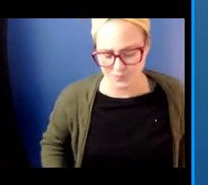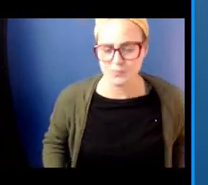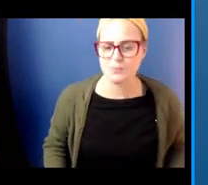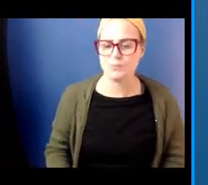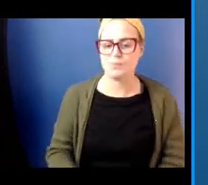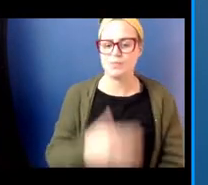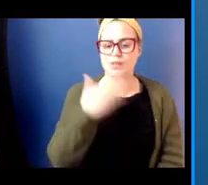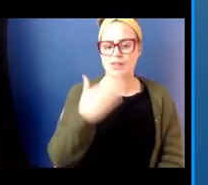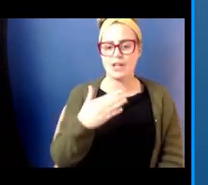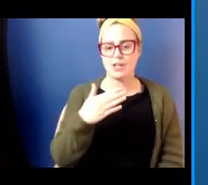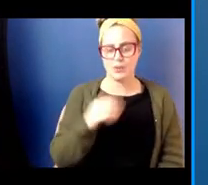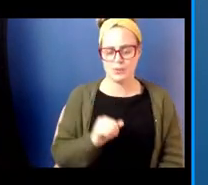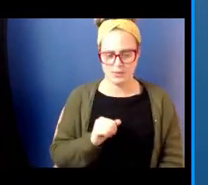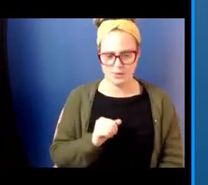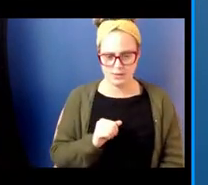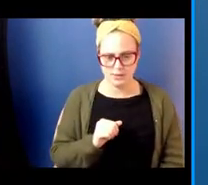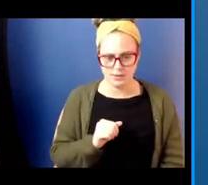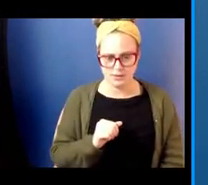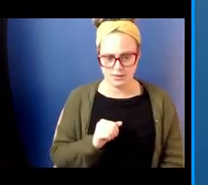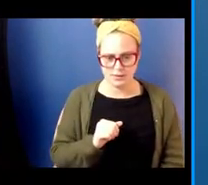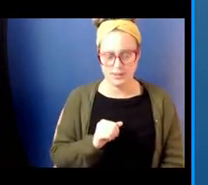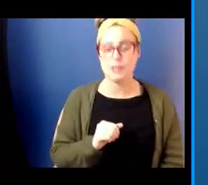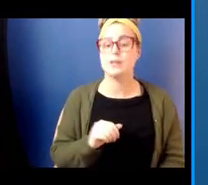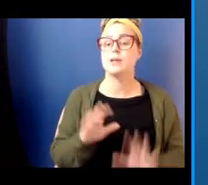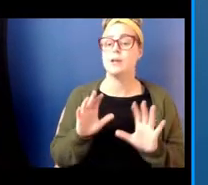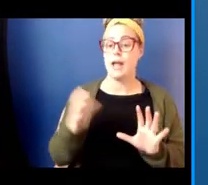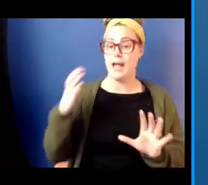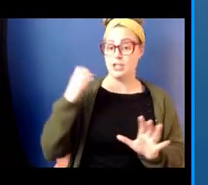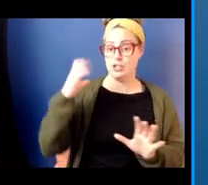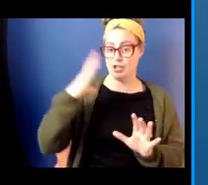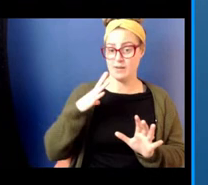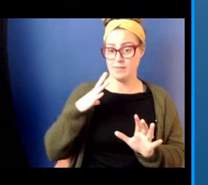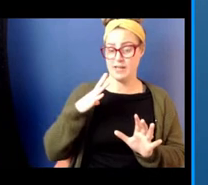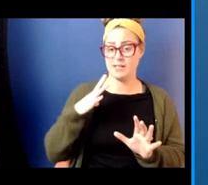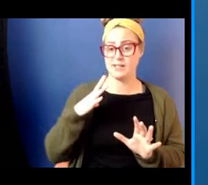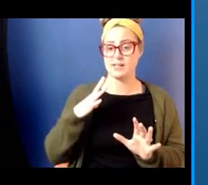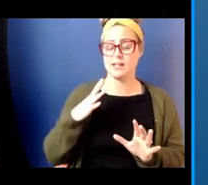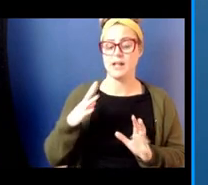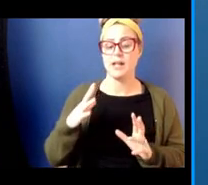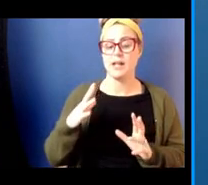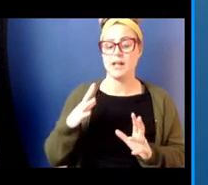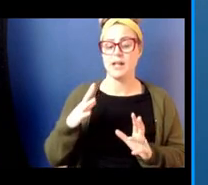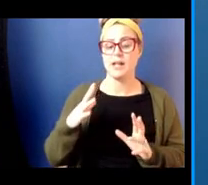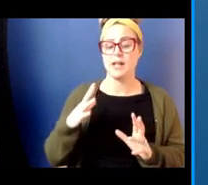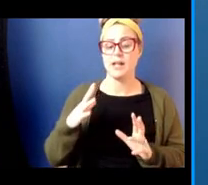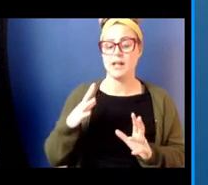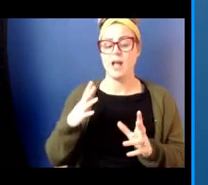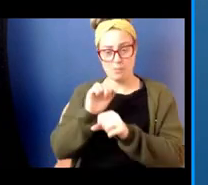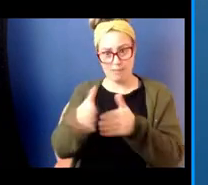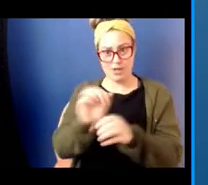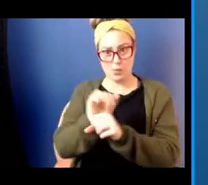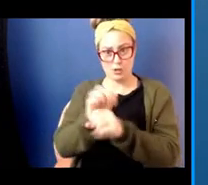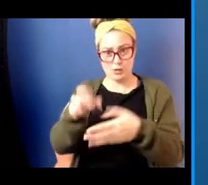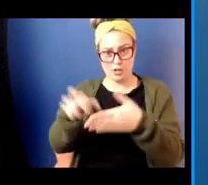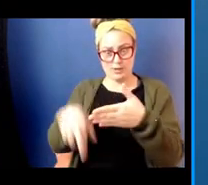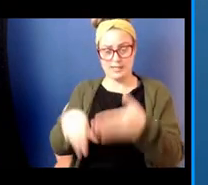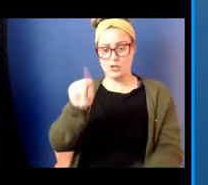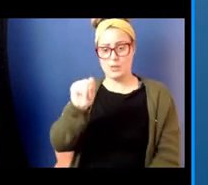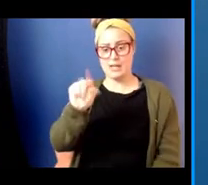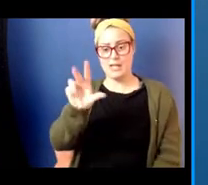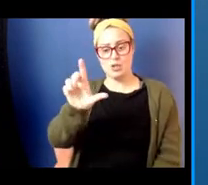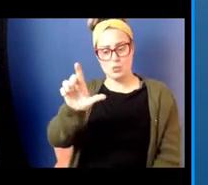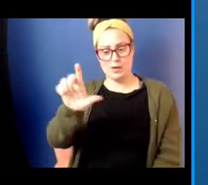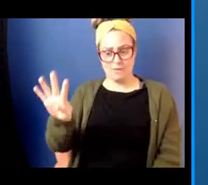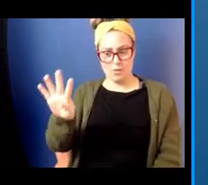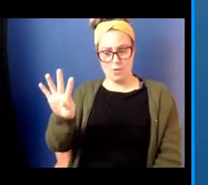regarding our work this work has resulted in the 2024 call for the convention which provides